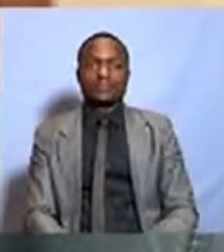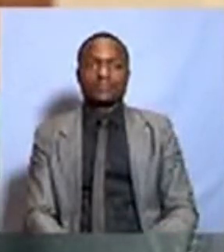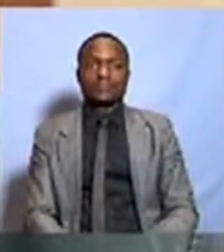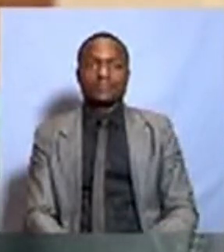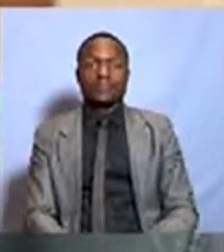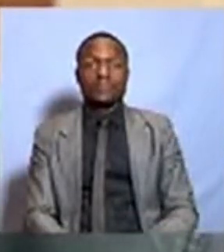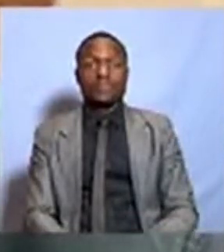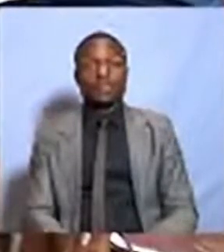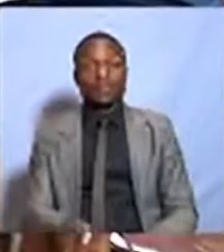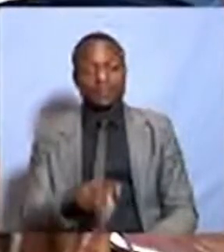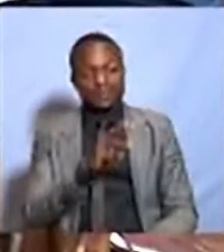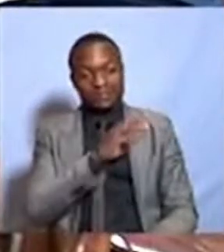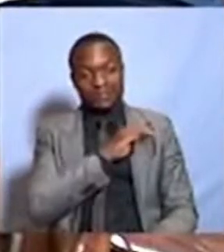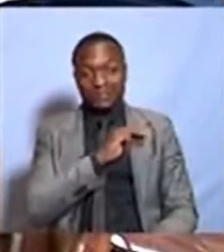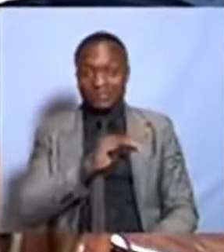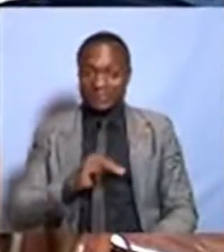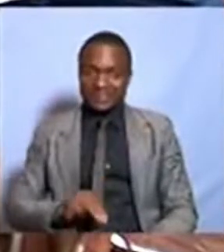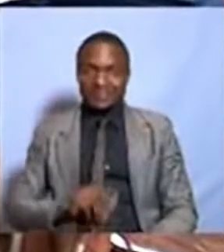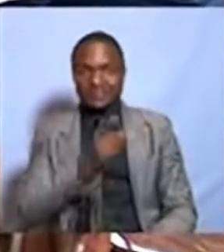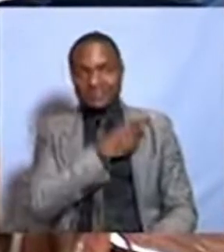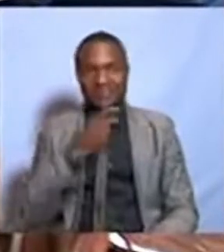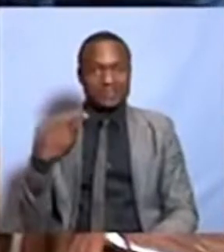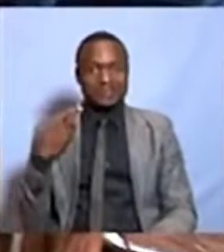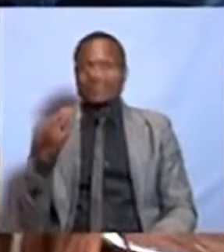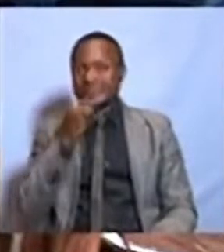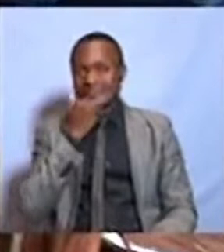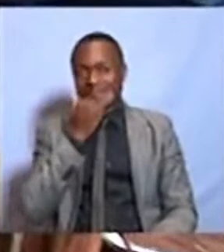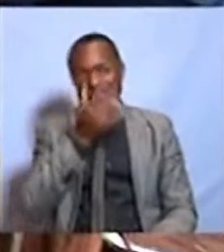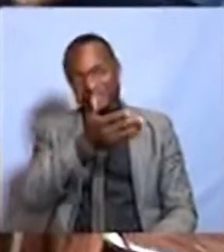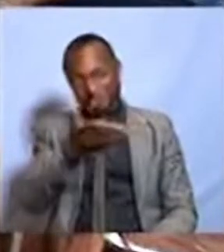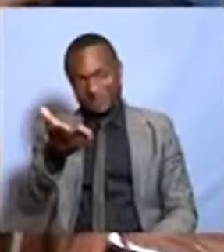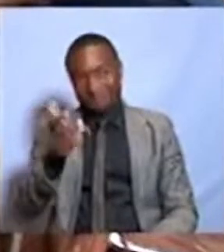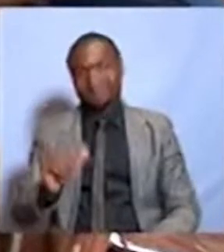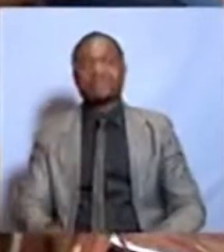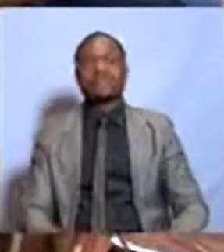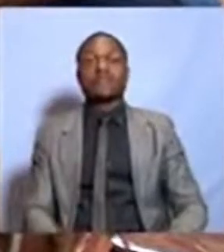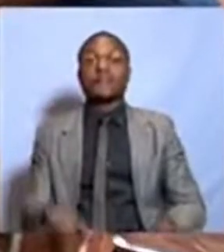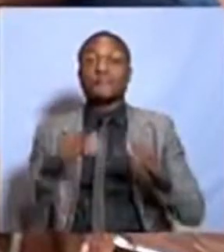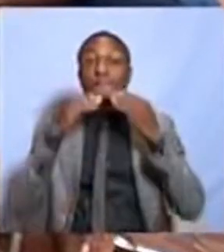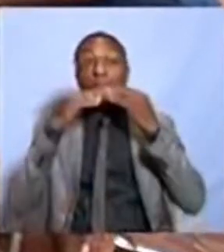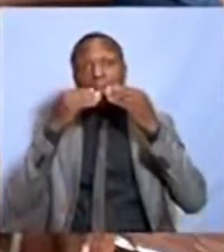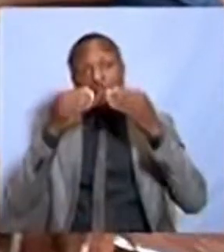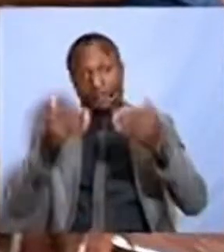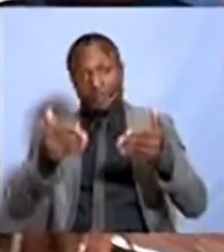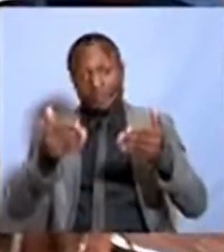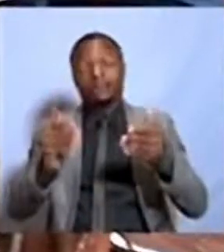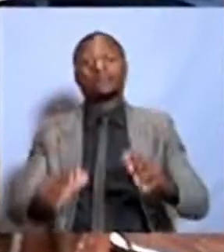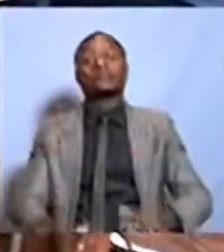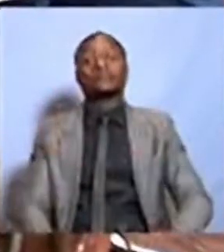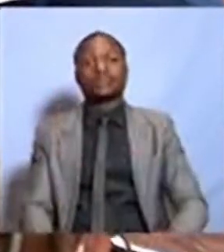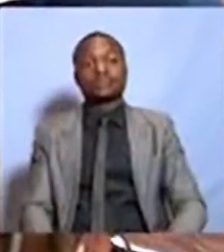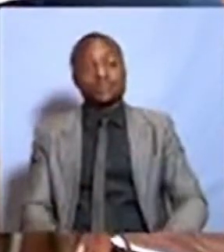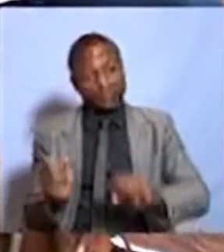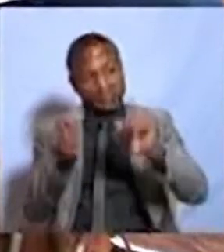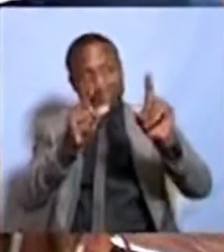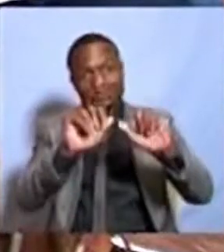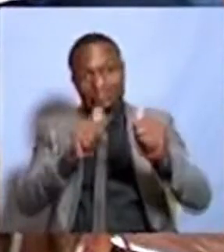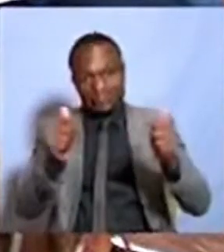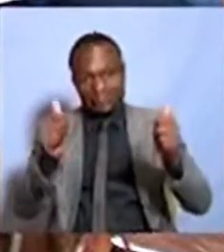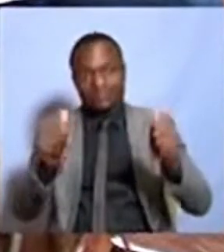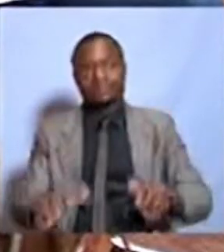Honorable member, you are out of order. Thank you very much. Go well.